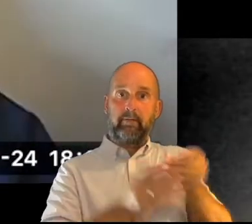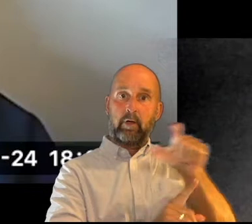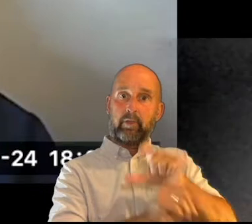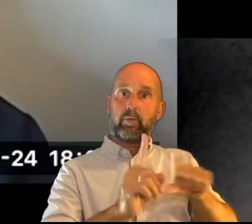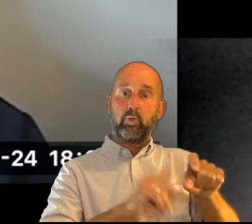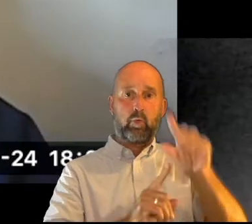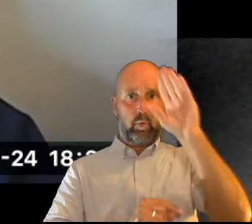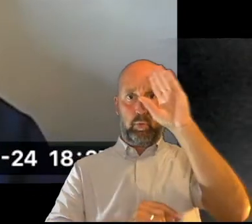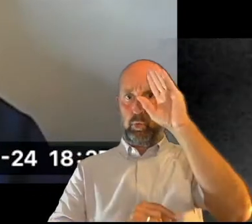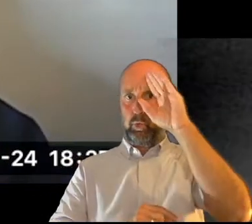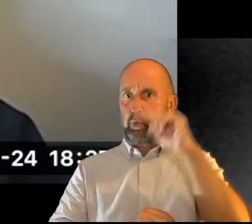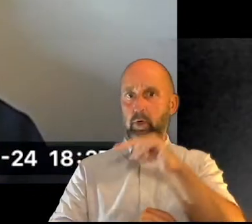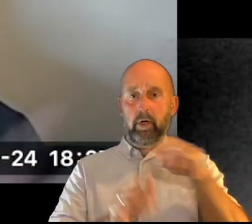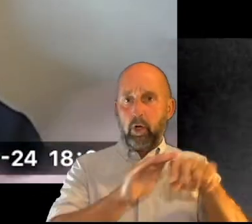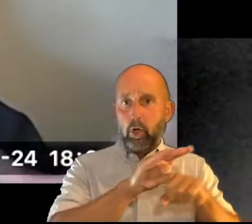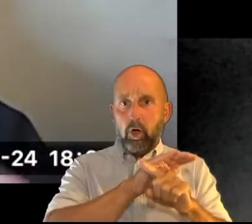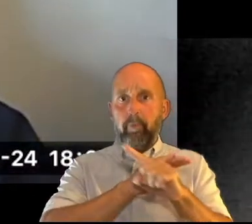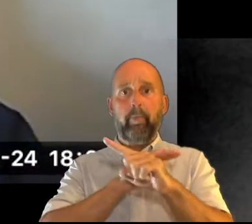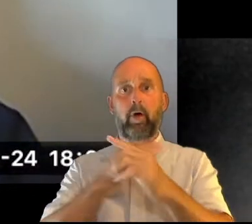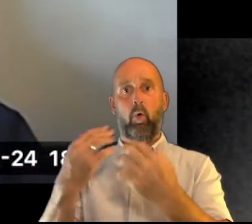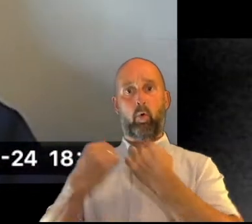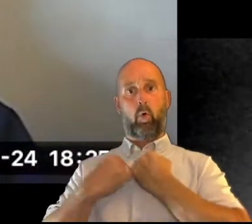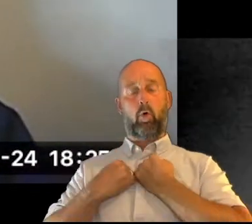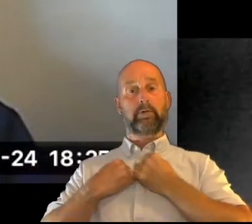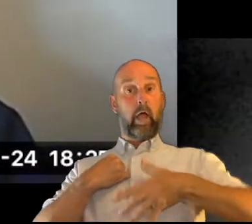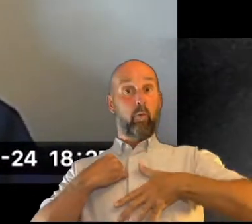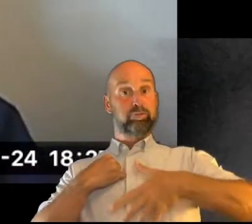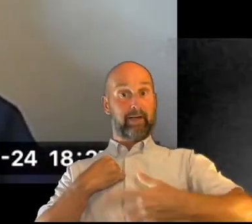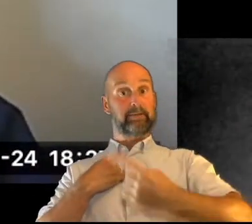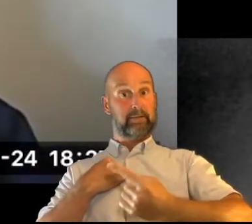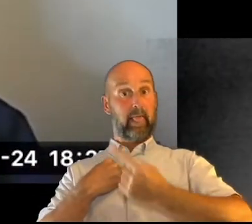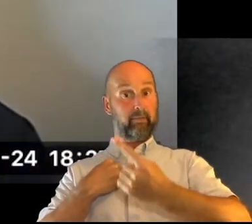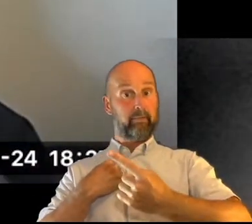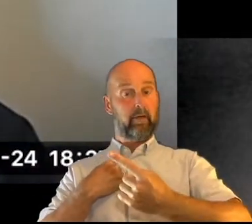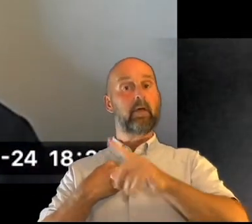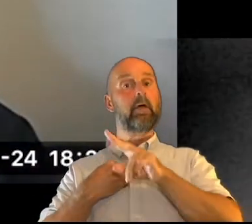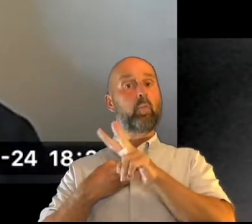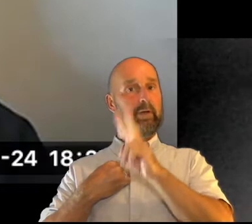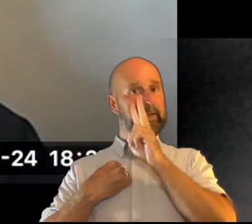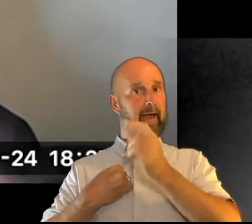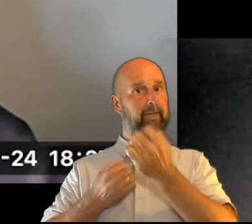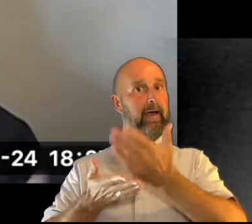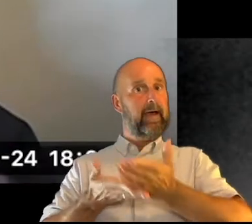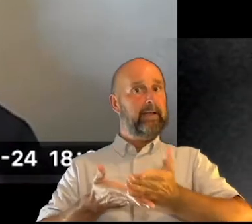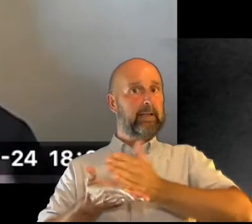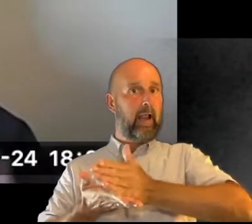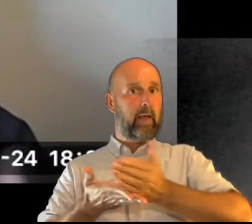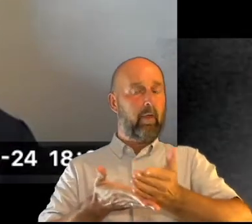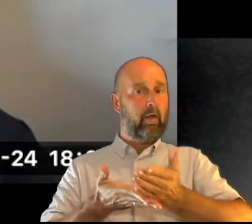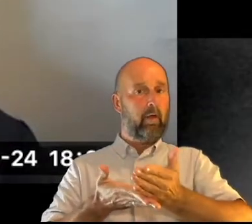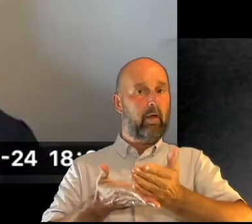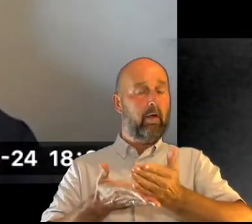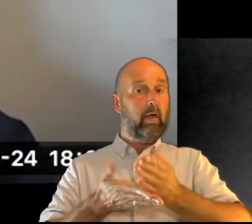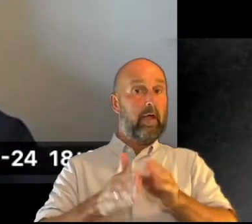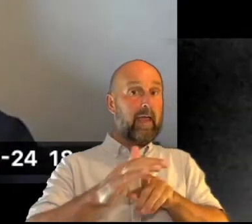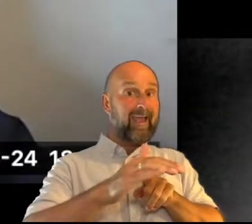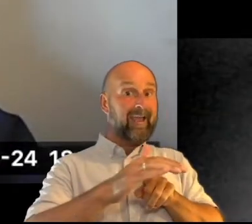Very dangerous. So she's come up and she's got caught. She's heavily pregnant, and then we sort of see her dilemma about, does she